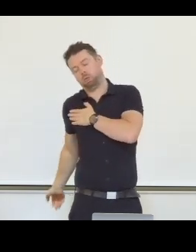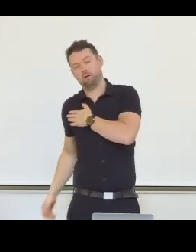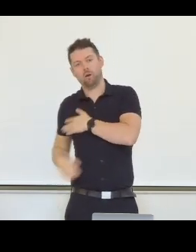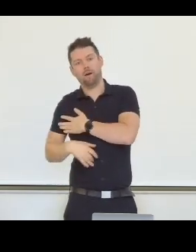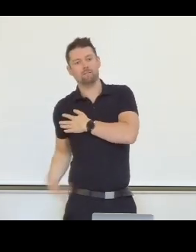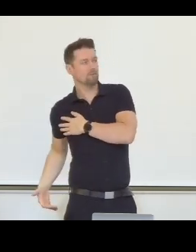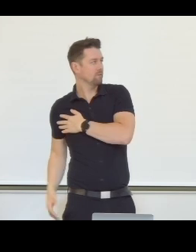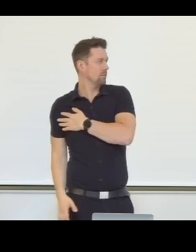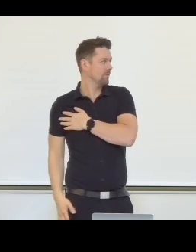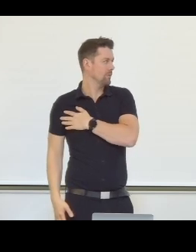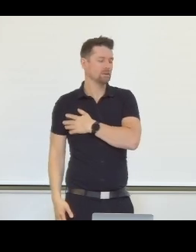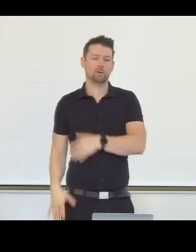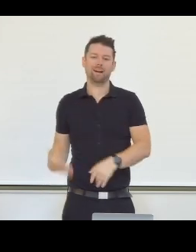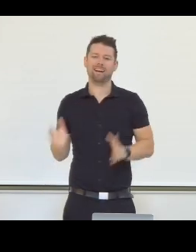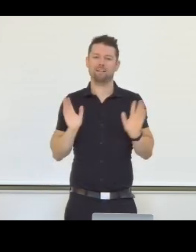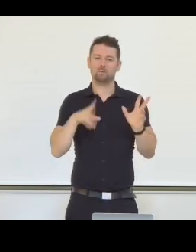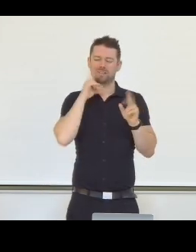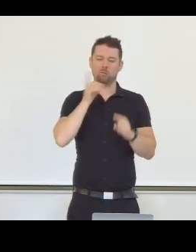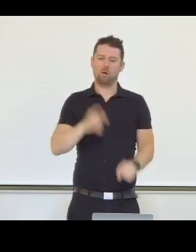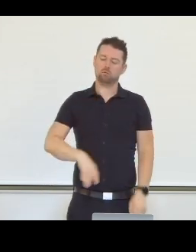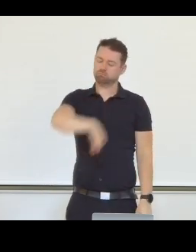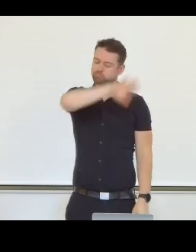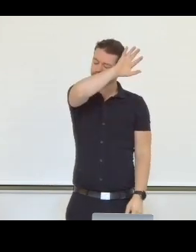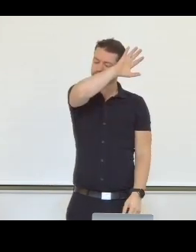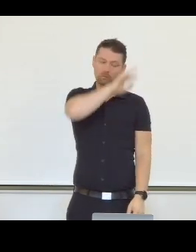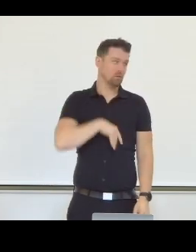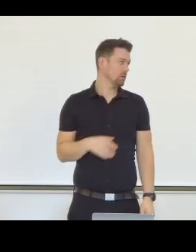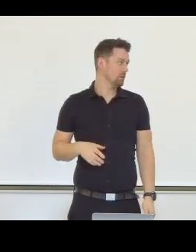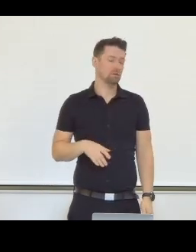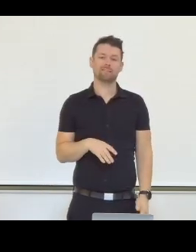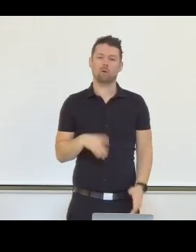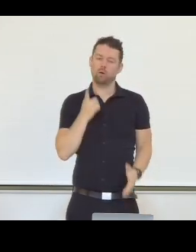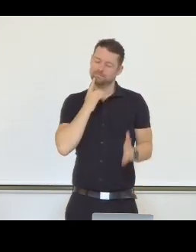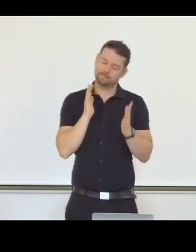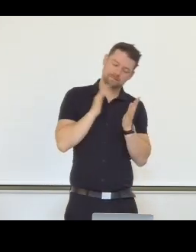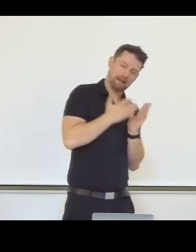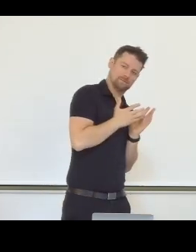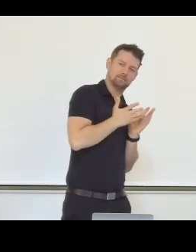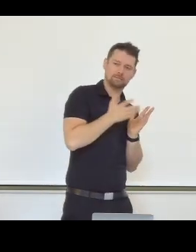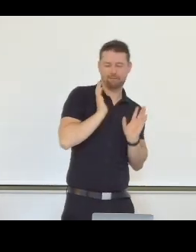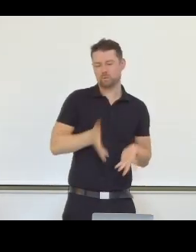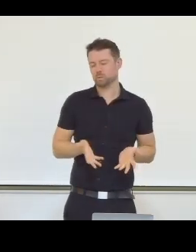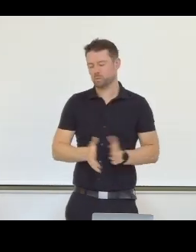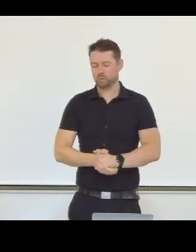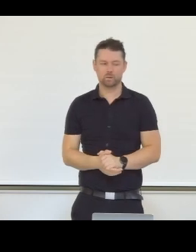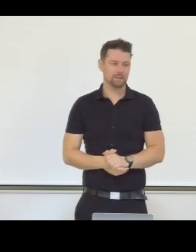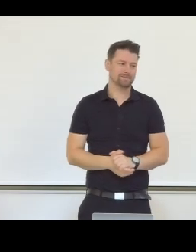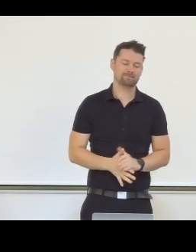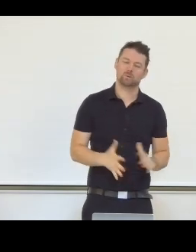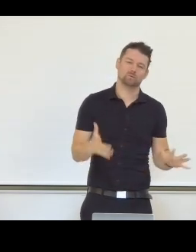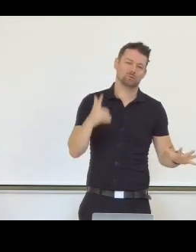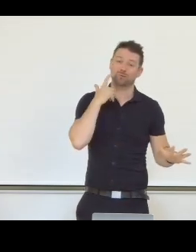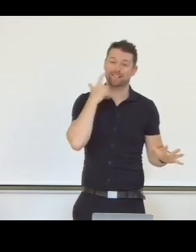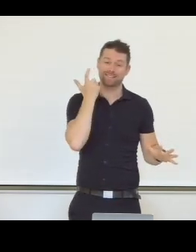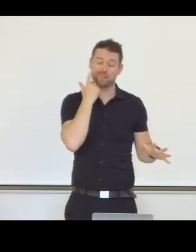So I had to learn to sleep with my arm like that, or to sleep on the side. Not the easiest at the